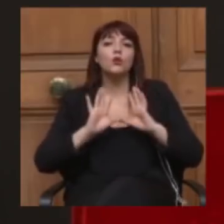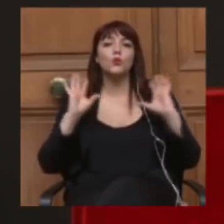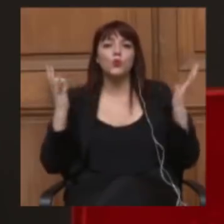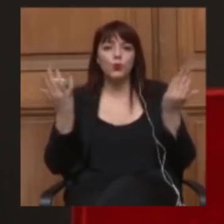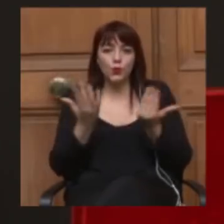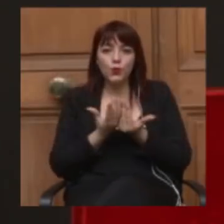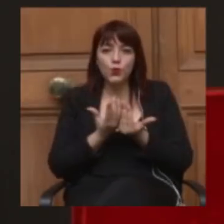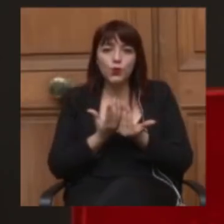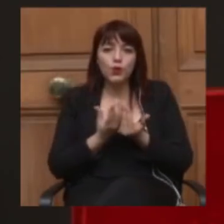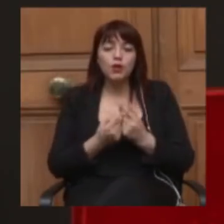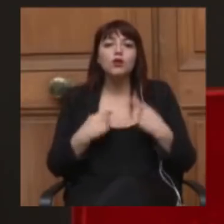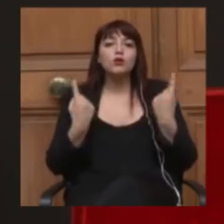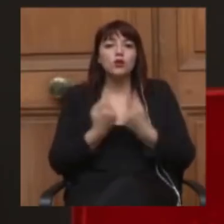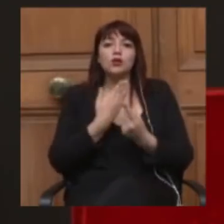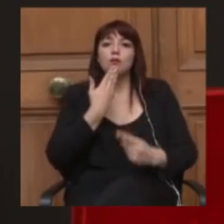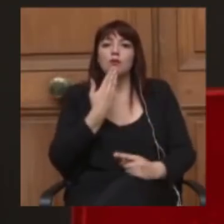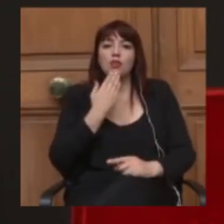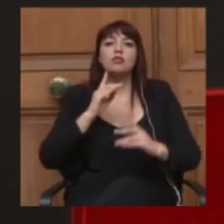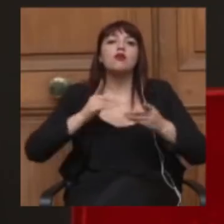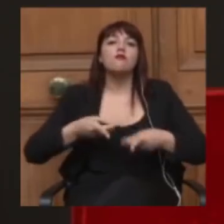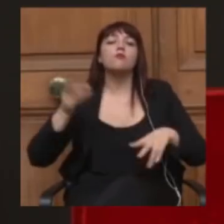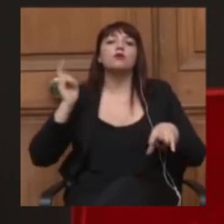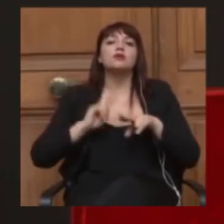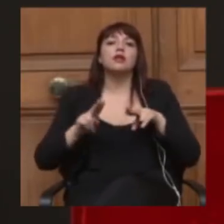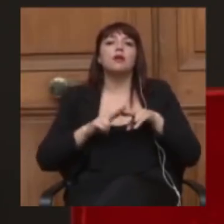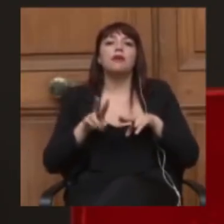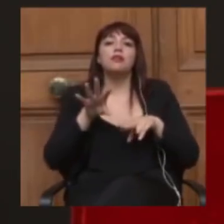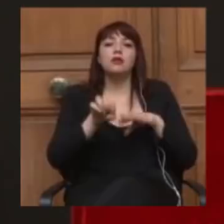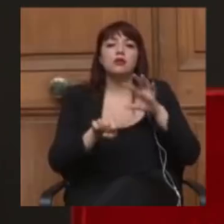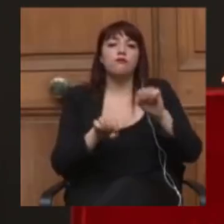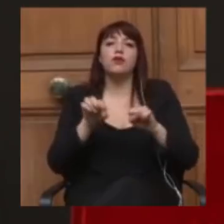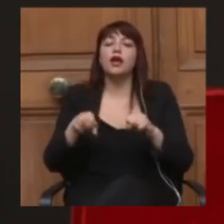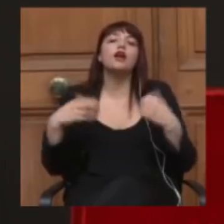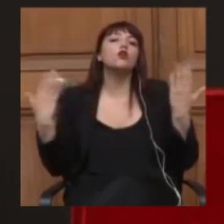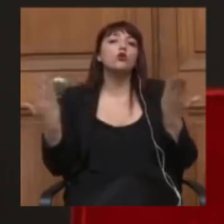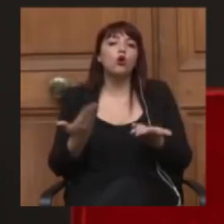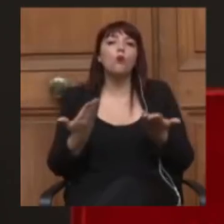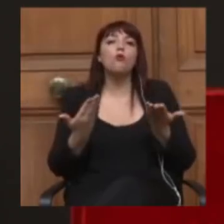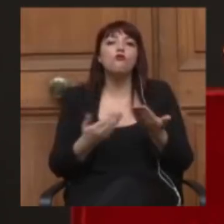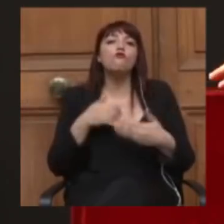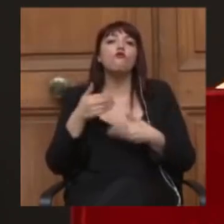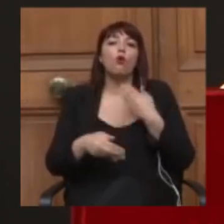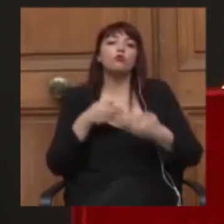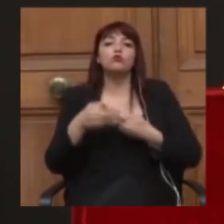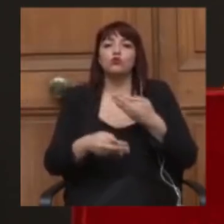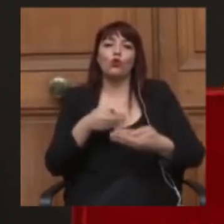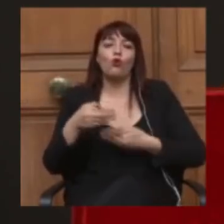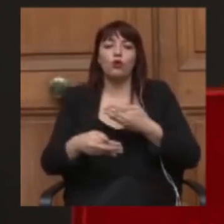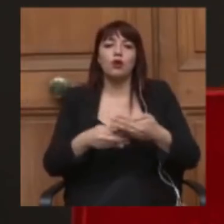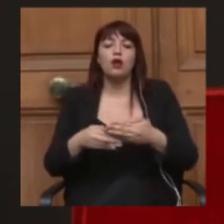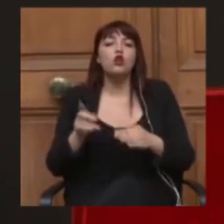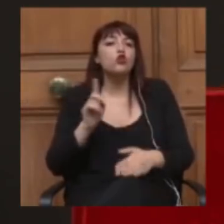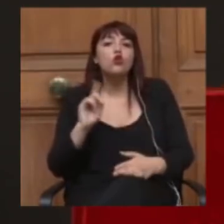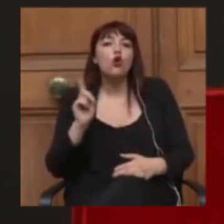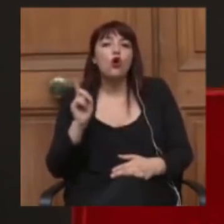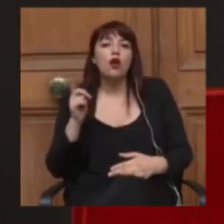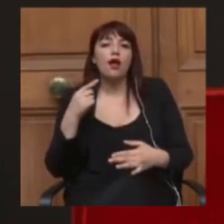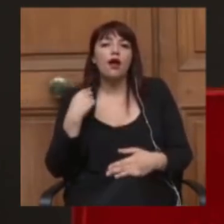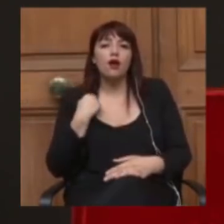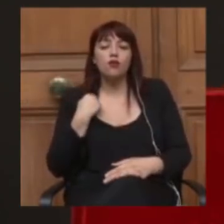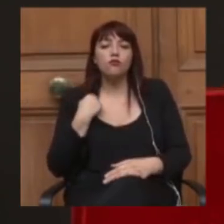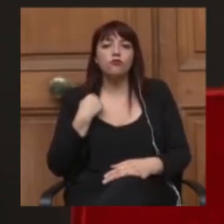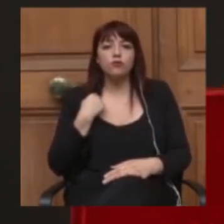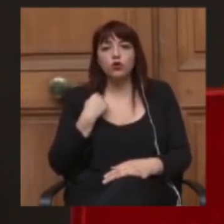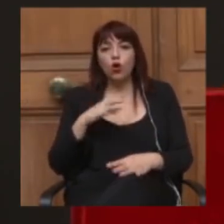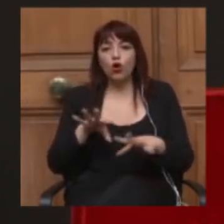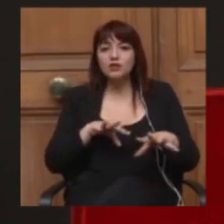must be able to identify how it works, not only the various acts of violence,